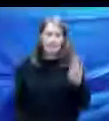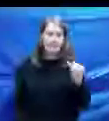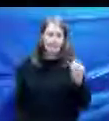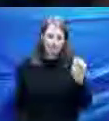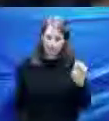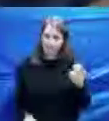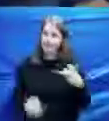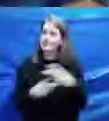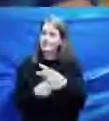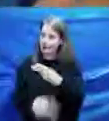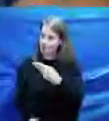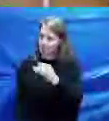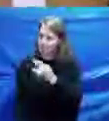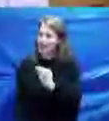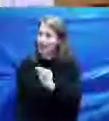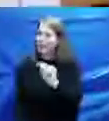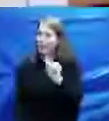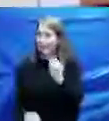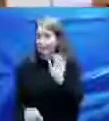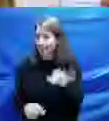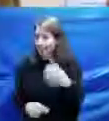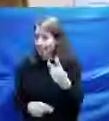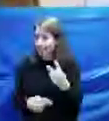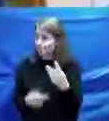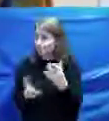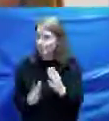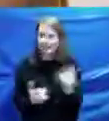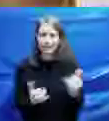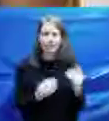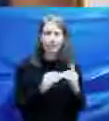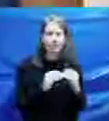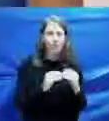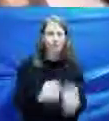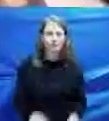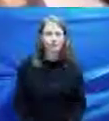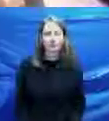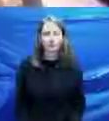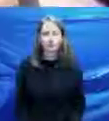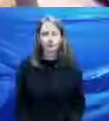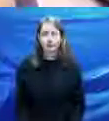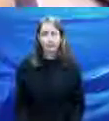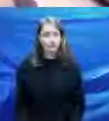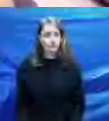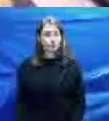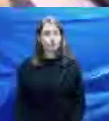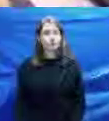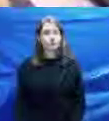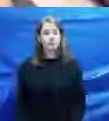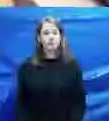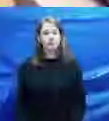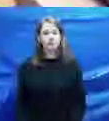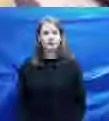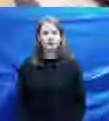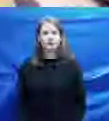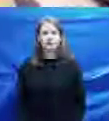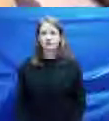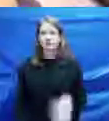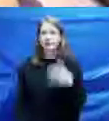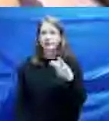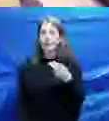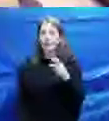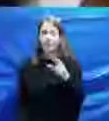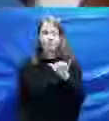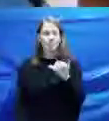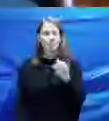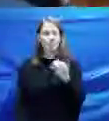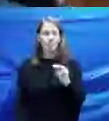more. You can pack a right rectangular prism with unit cubes. You can use the equation volume